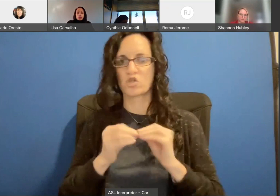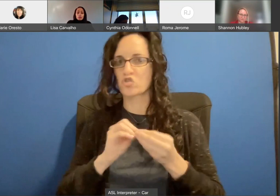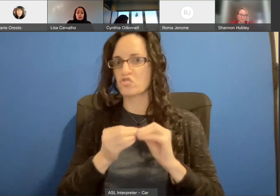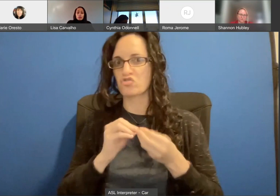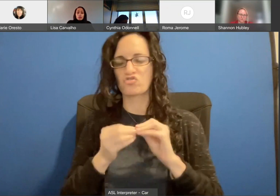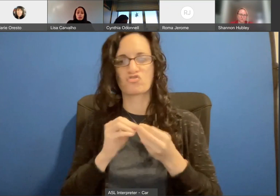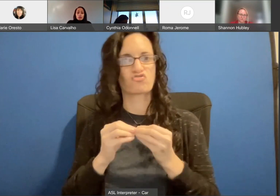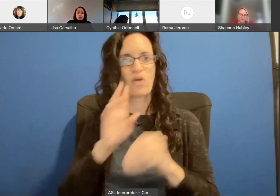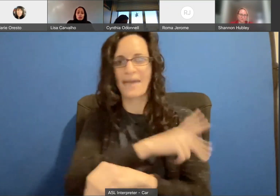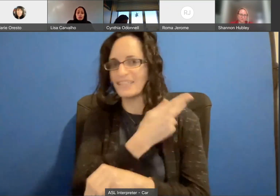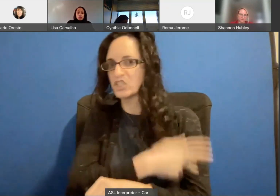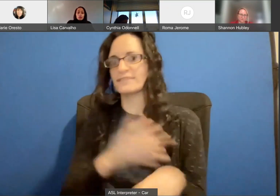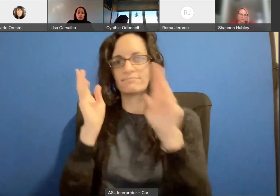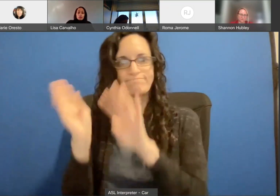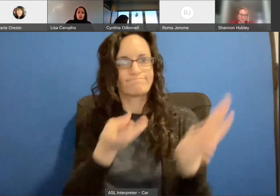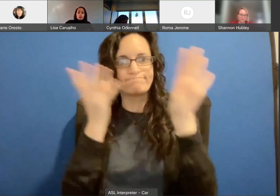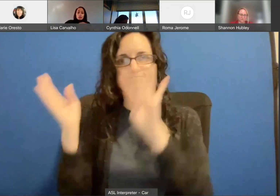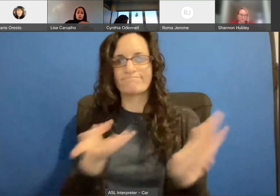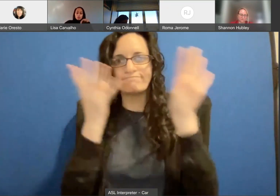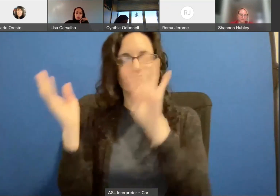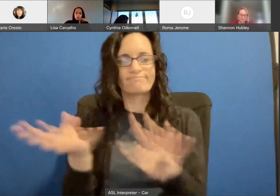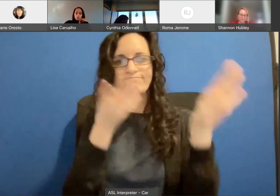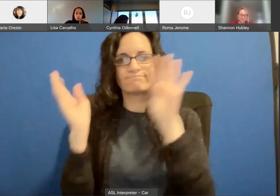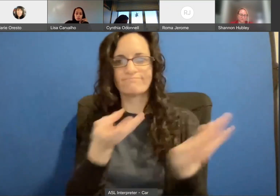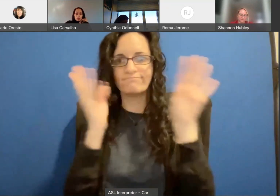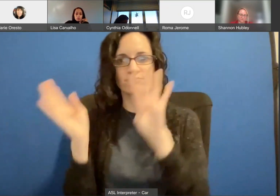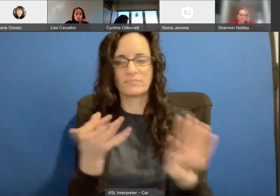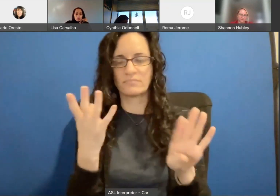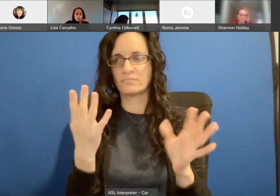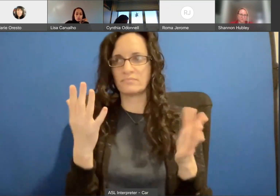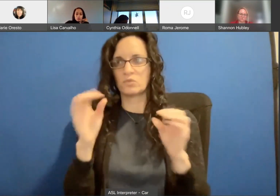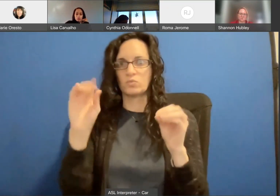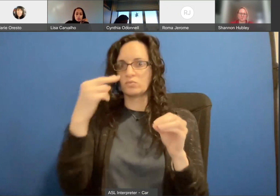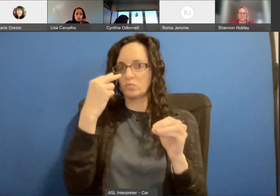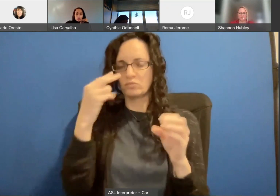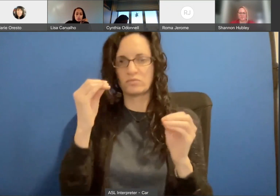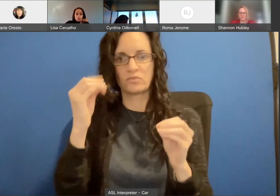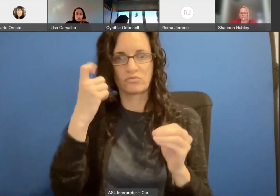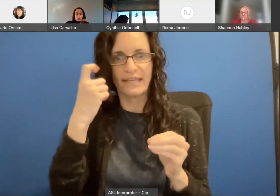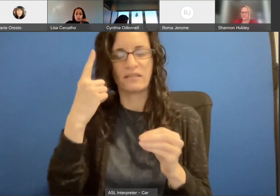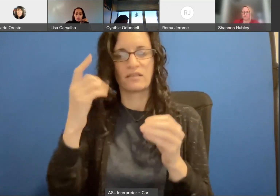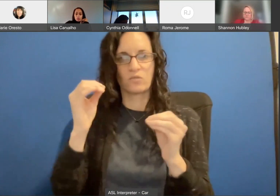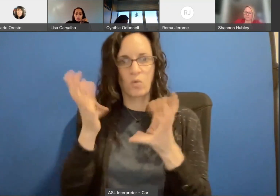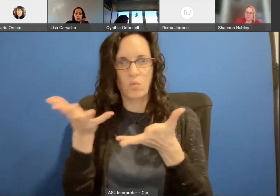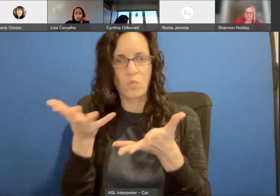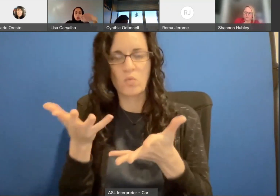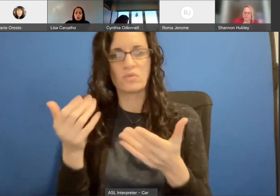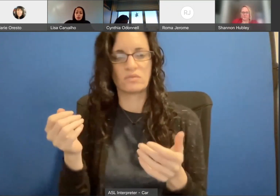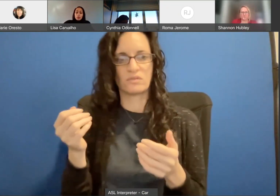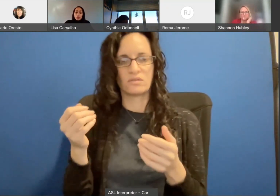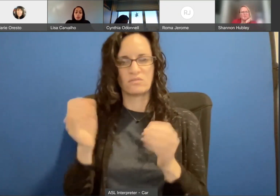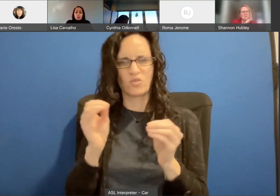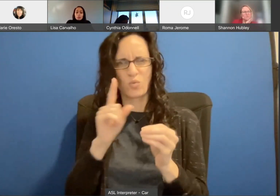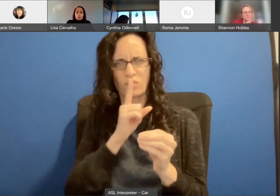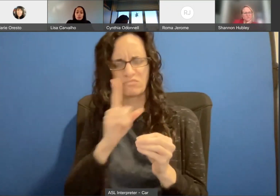and medical providers and therapists weren't understanding him, where he was coming from, or really what his struggles were. And he